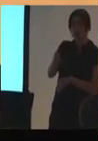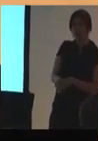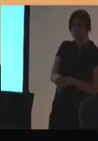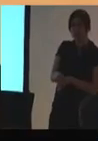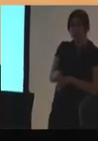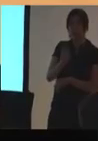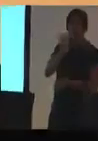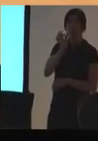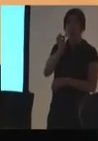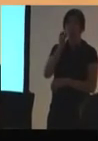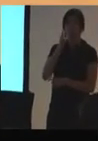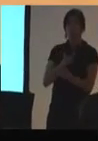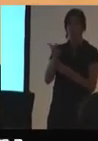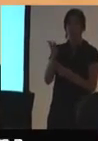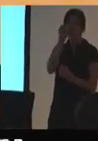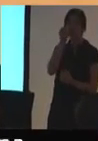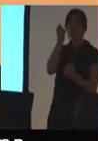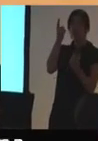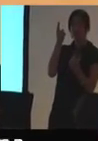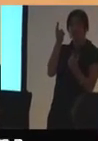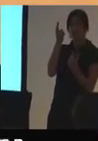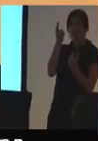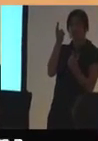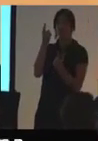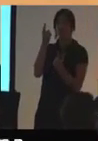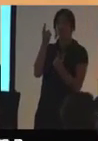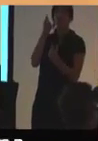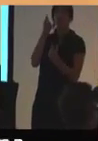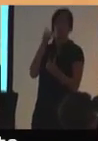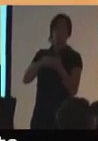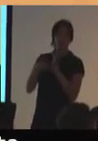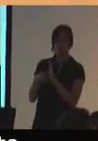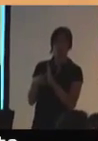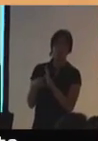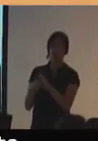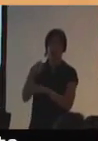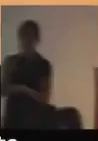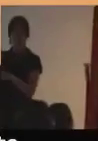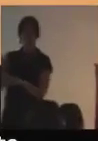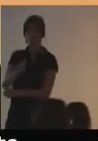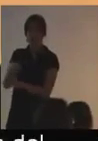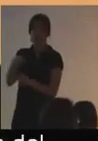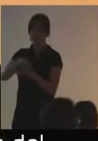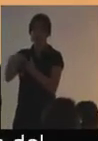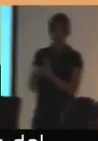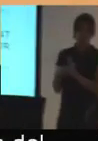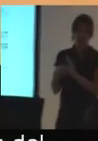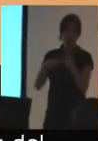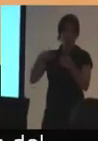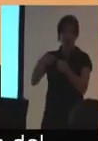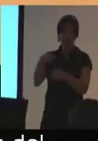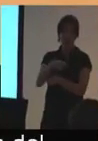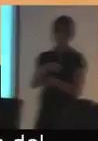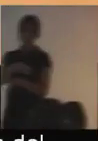truly important challenges. On the one hand, discovering that support technologies and systems that are accessible